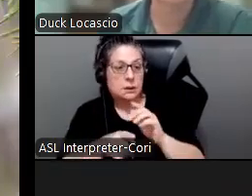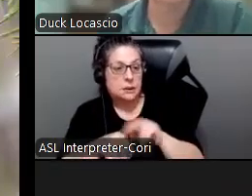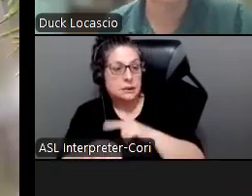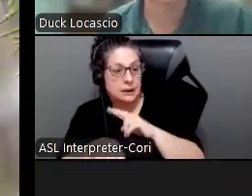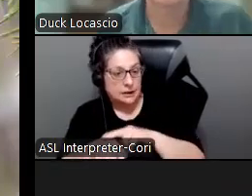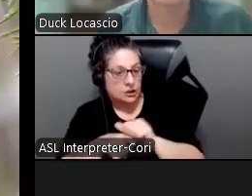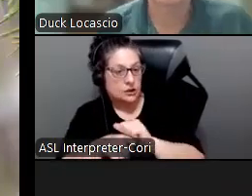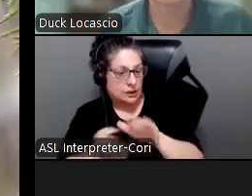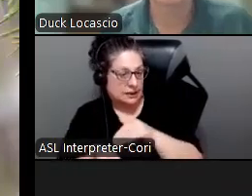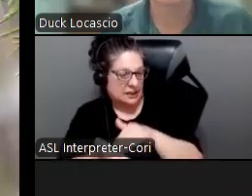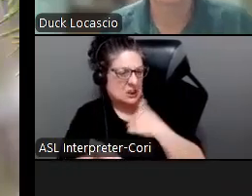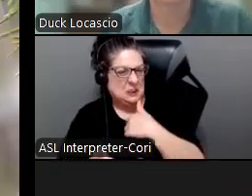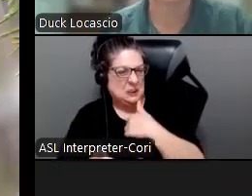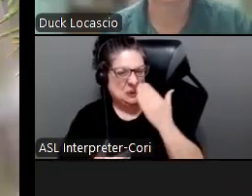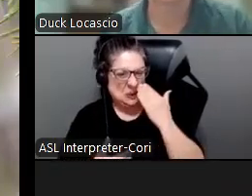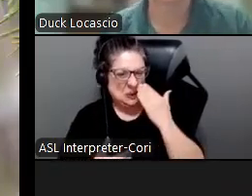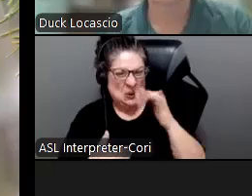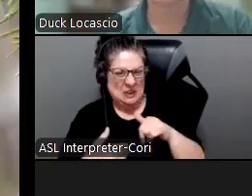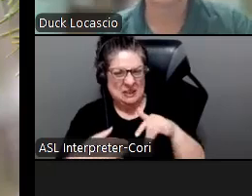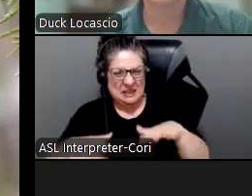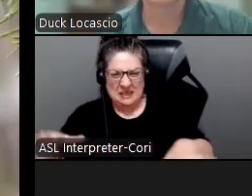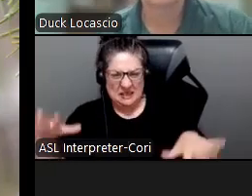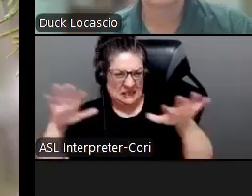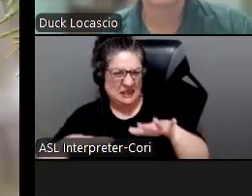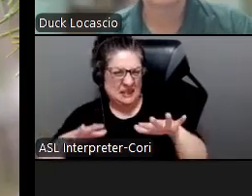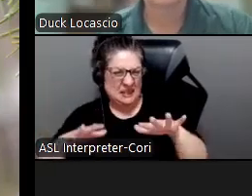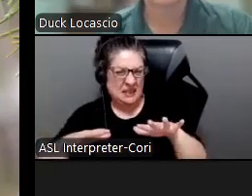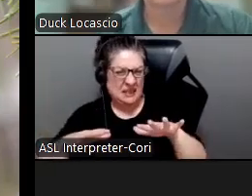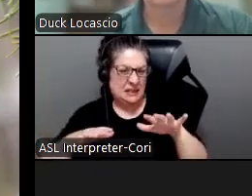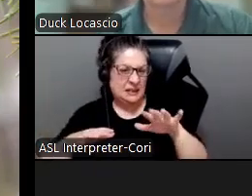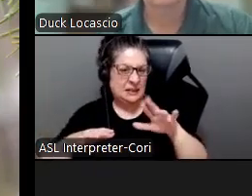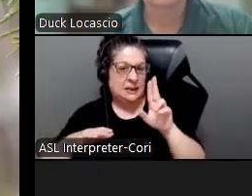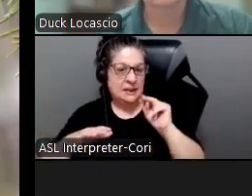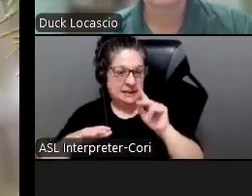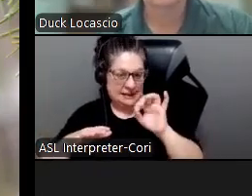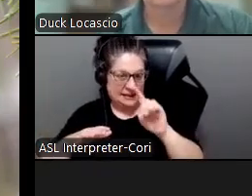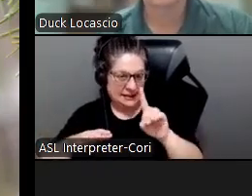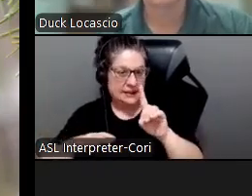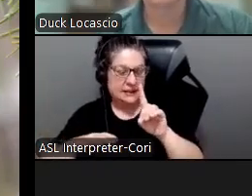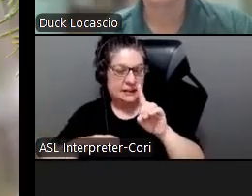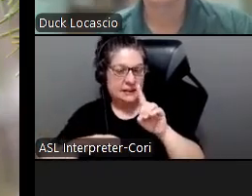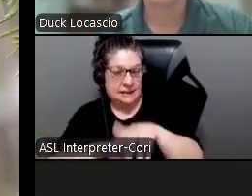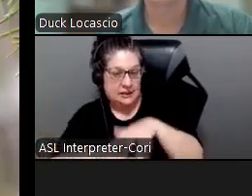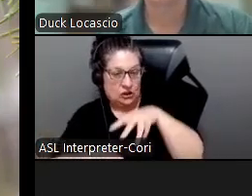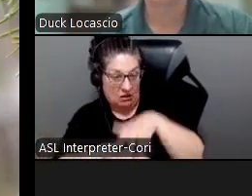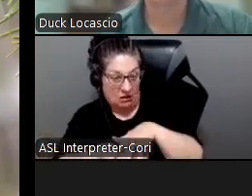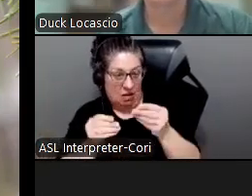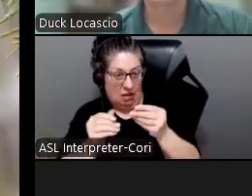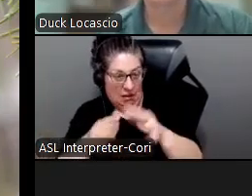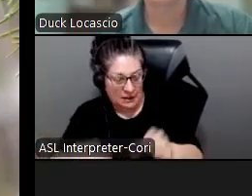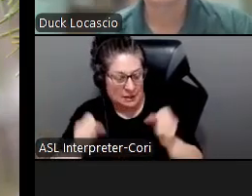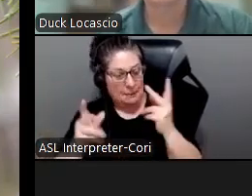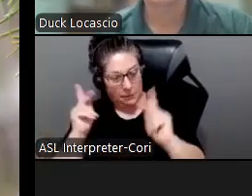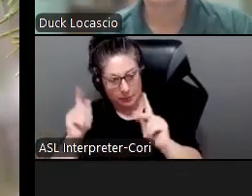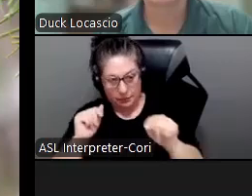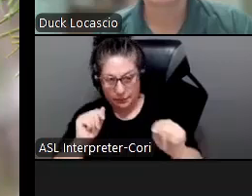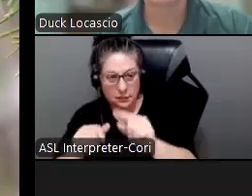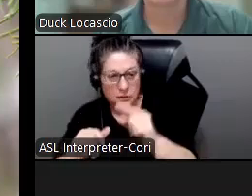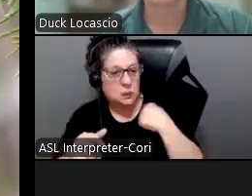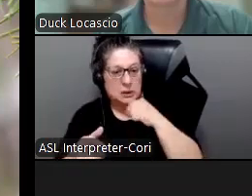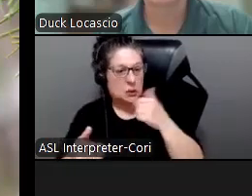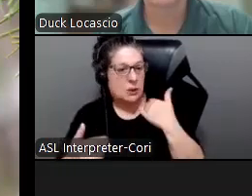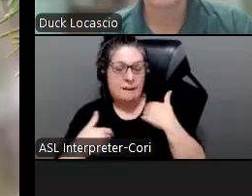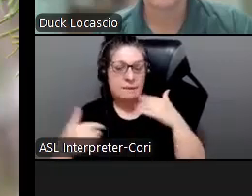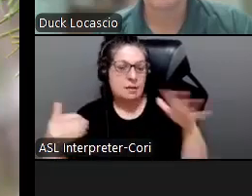are located on unceded ancestral lands of many Indigenous peoples. While we cannot find the full account, we